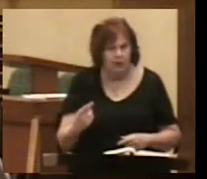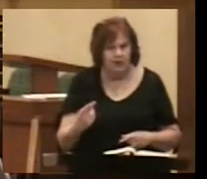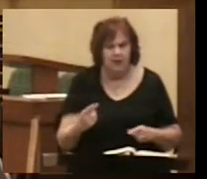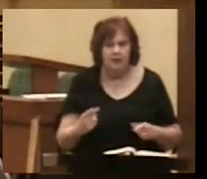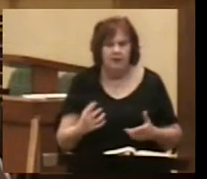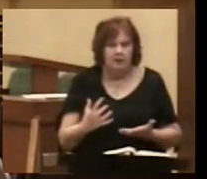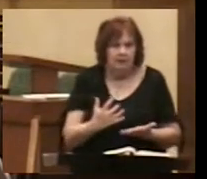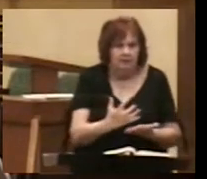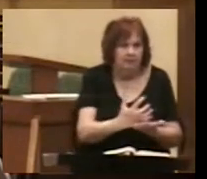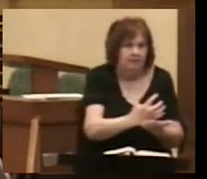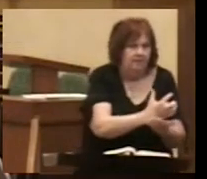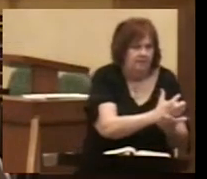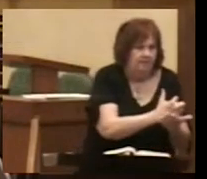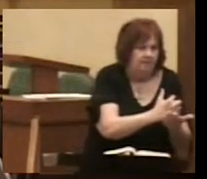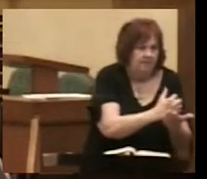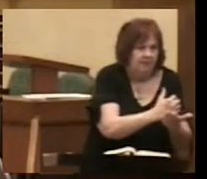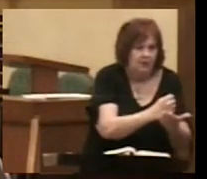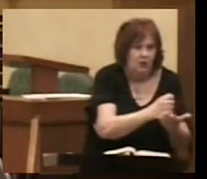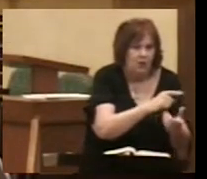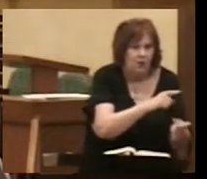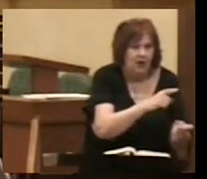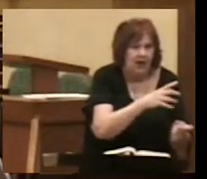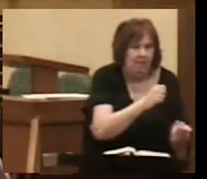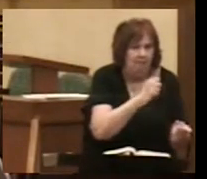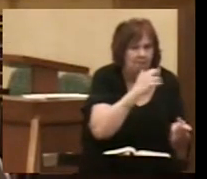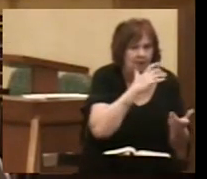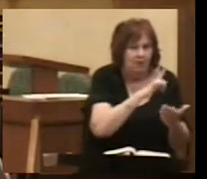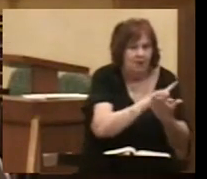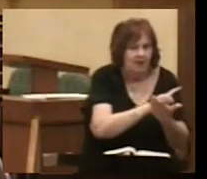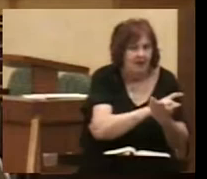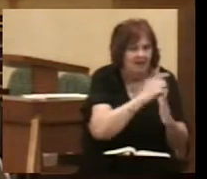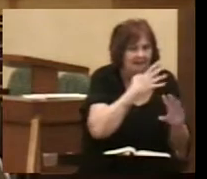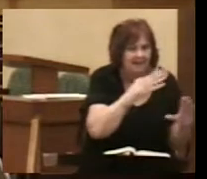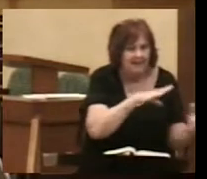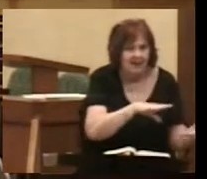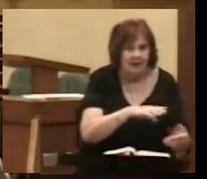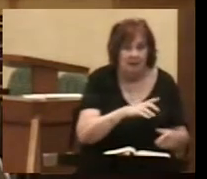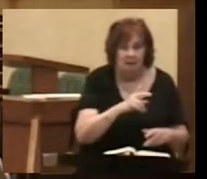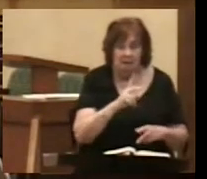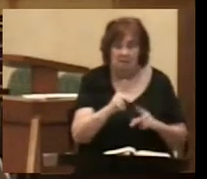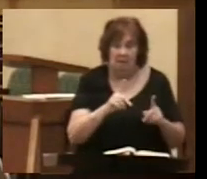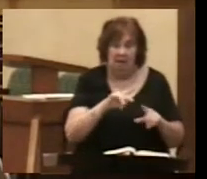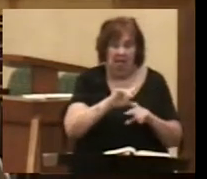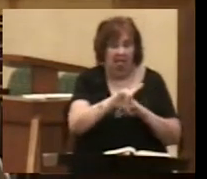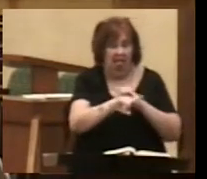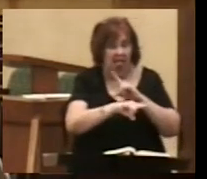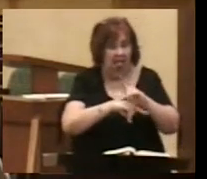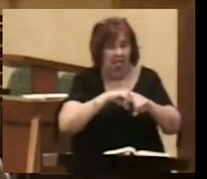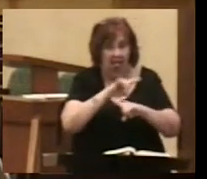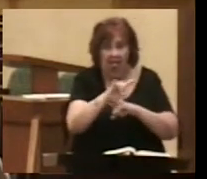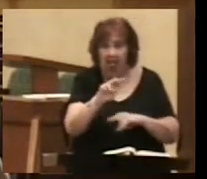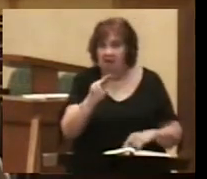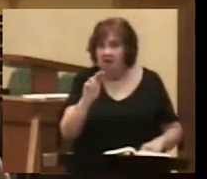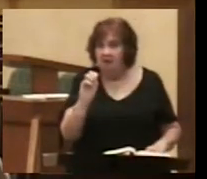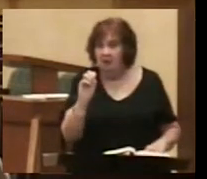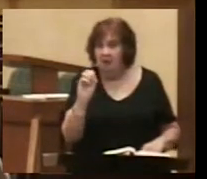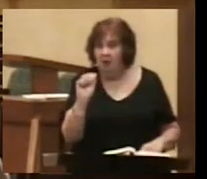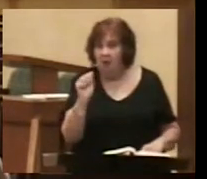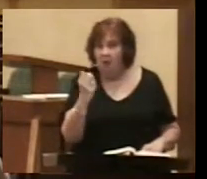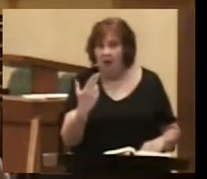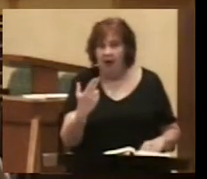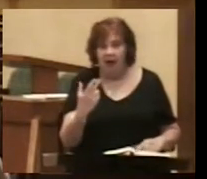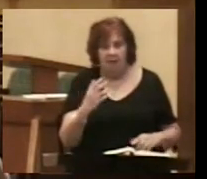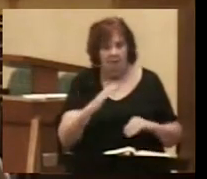and her mother-in-law would not die. People ridiculed Noah for building this big boat on